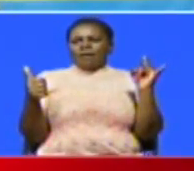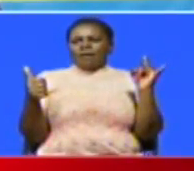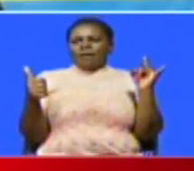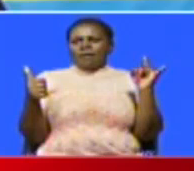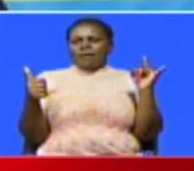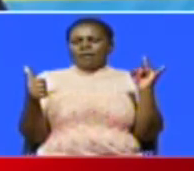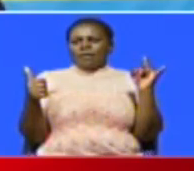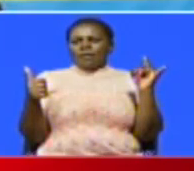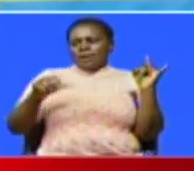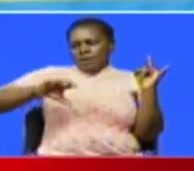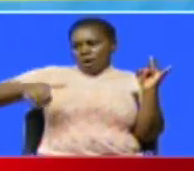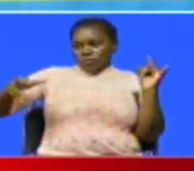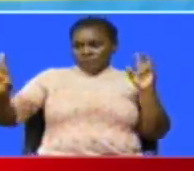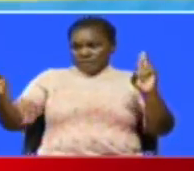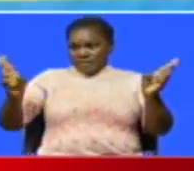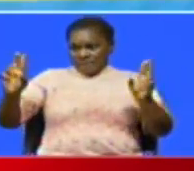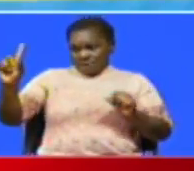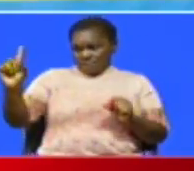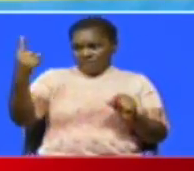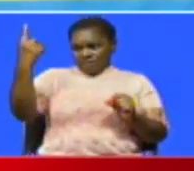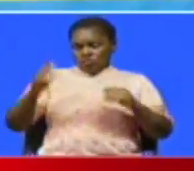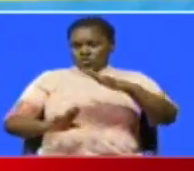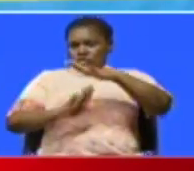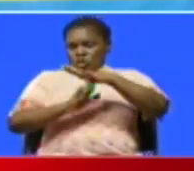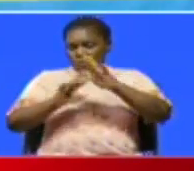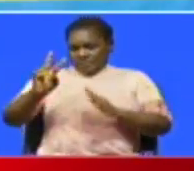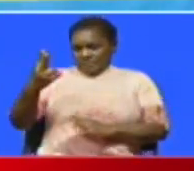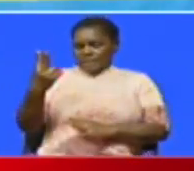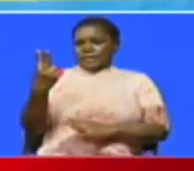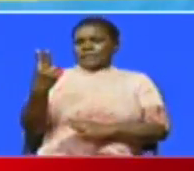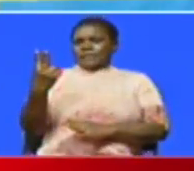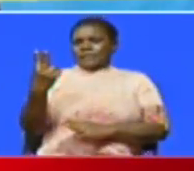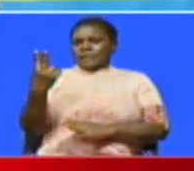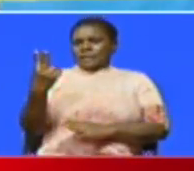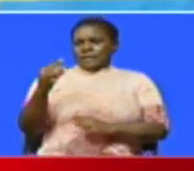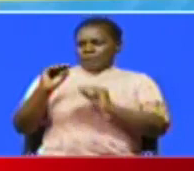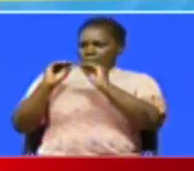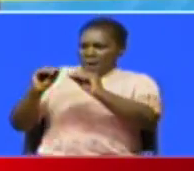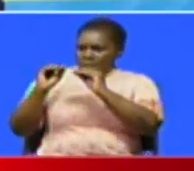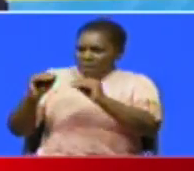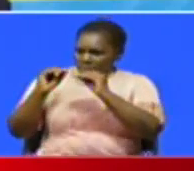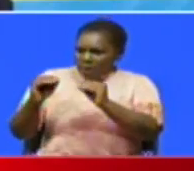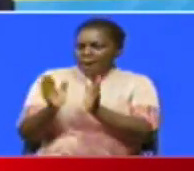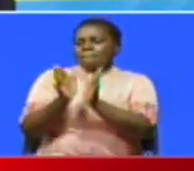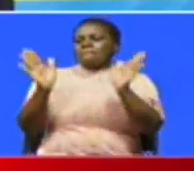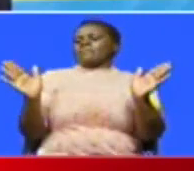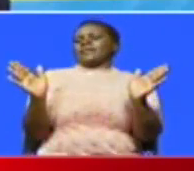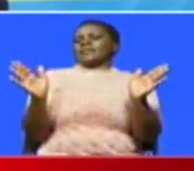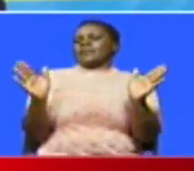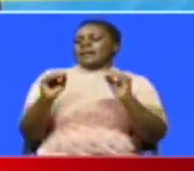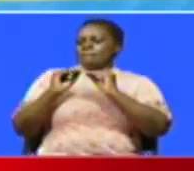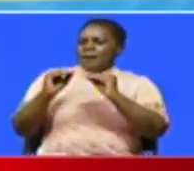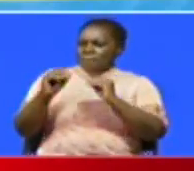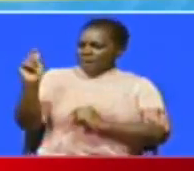one is county preparedness, and the other one has to do with education of people, education of